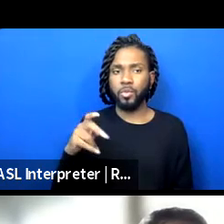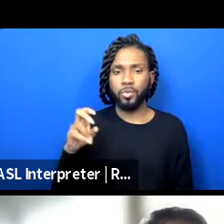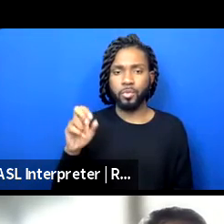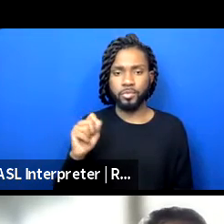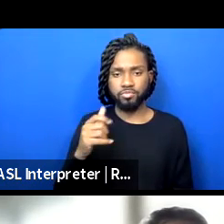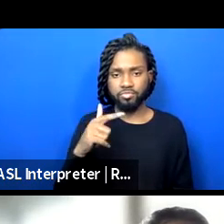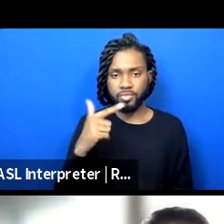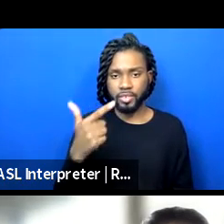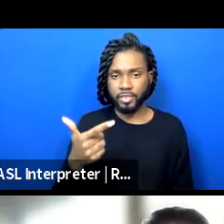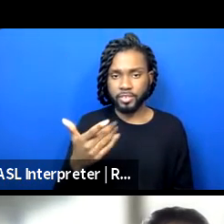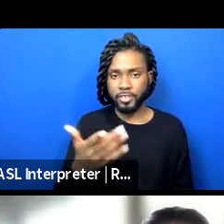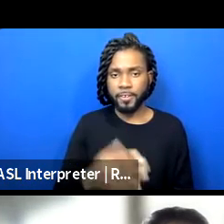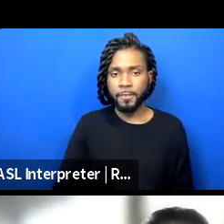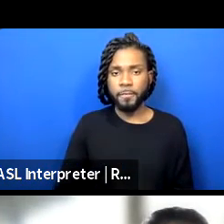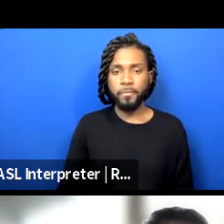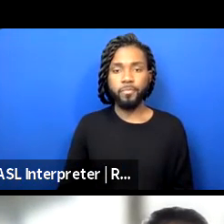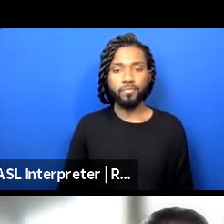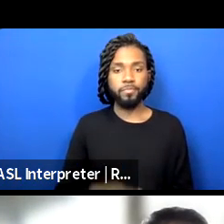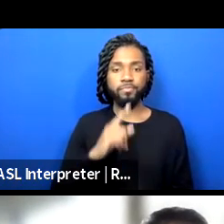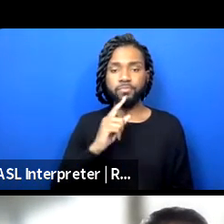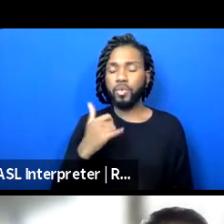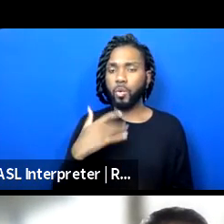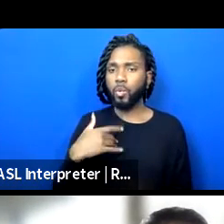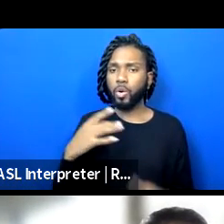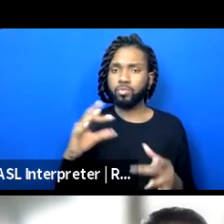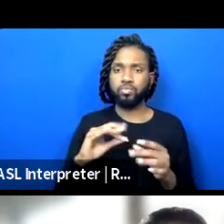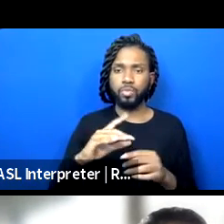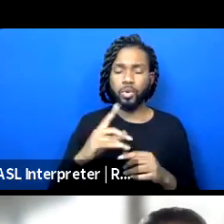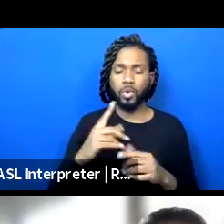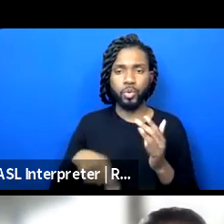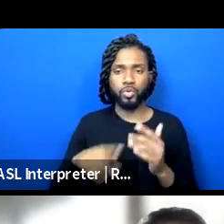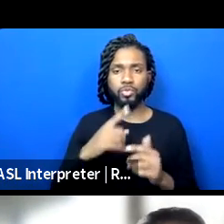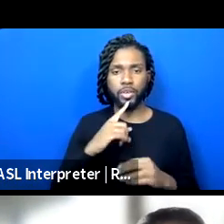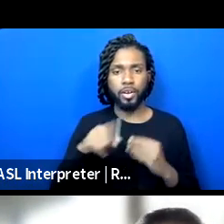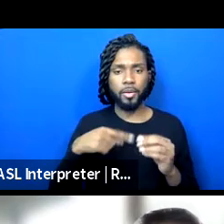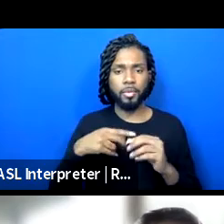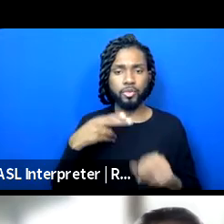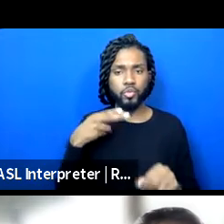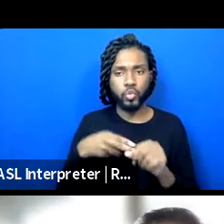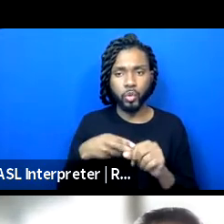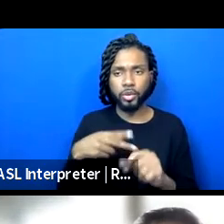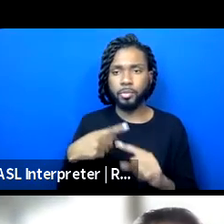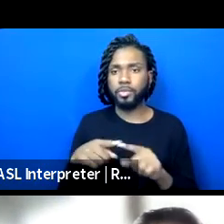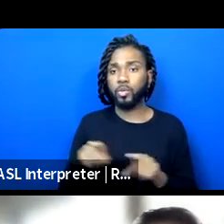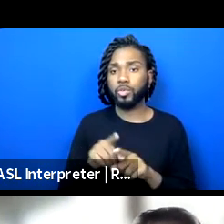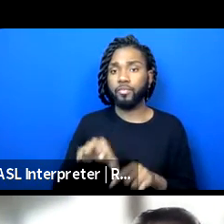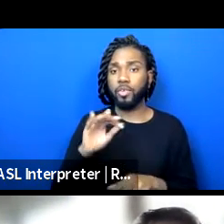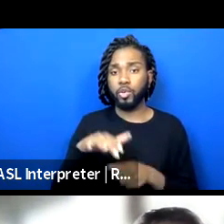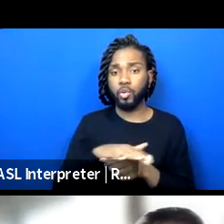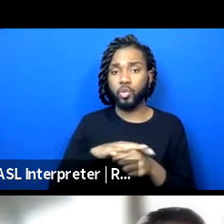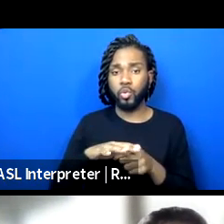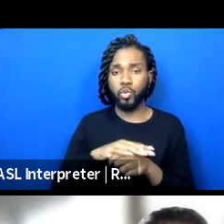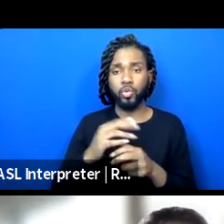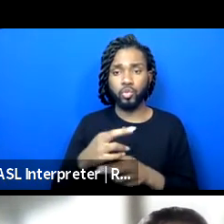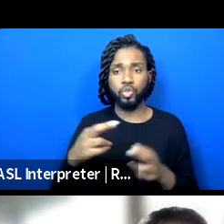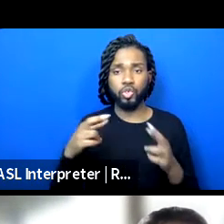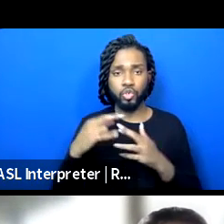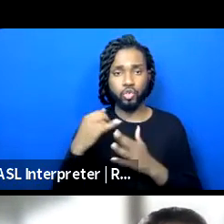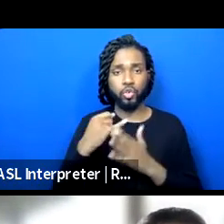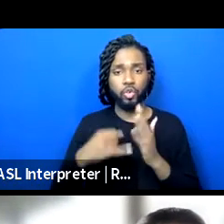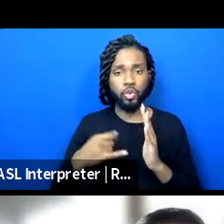what many of you have said, Lori, Nicole, about joining and finding your local and regional arts